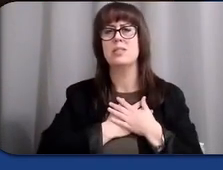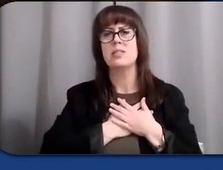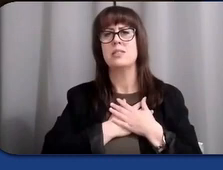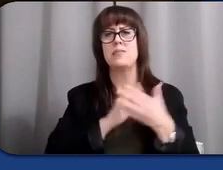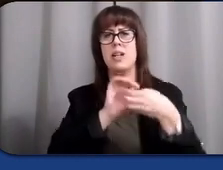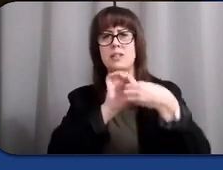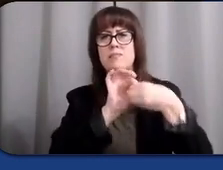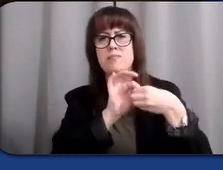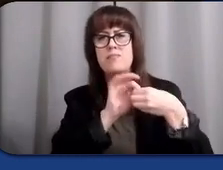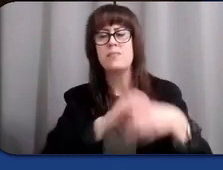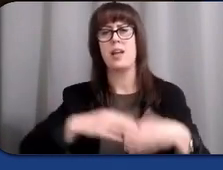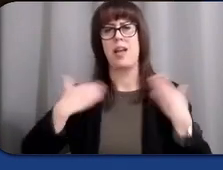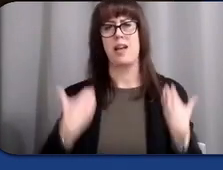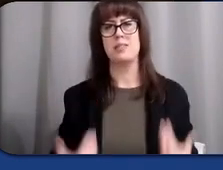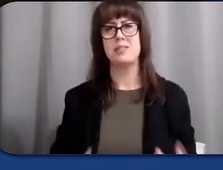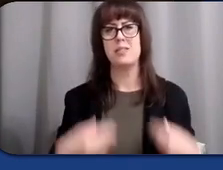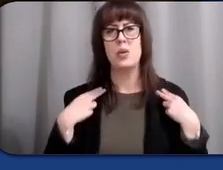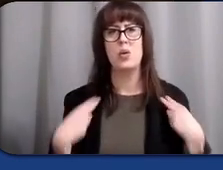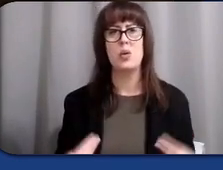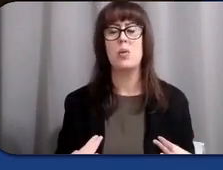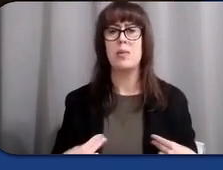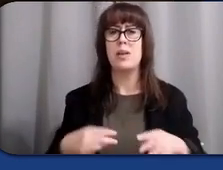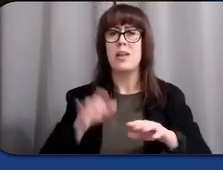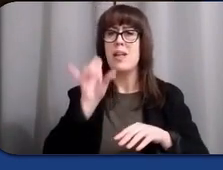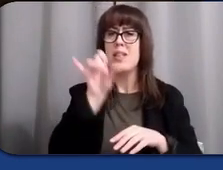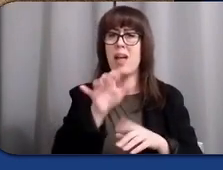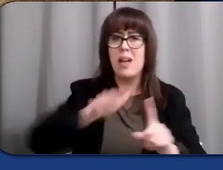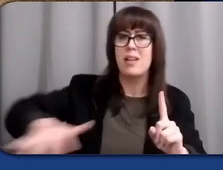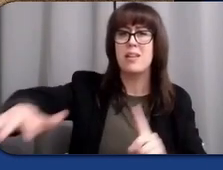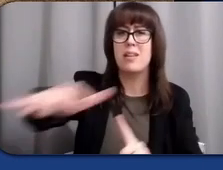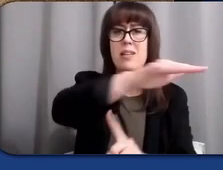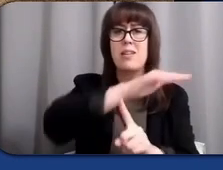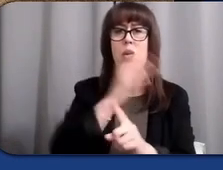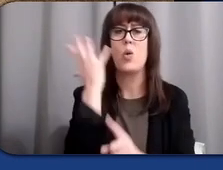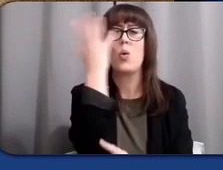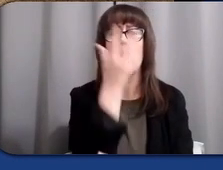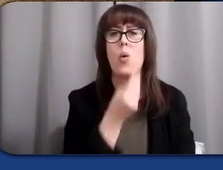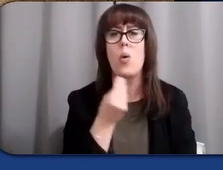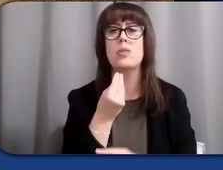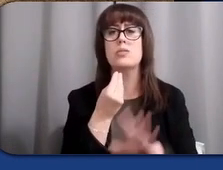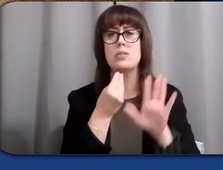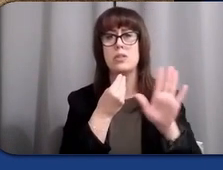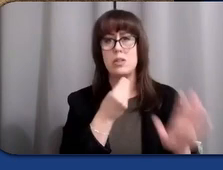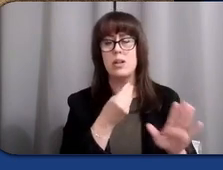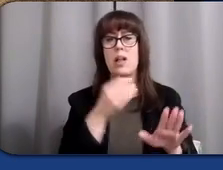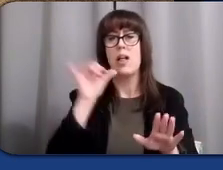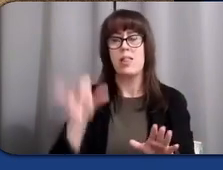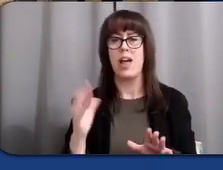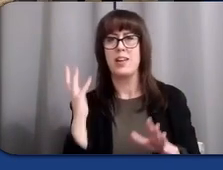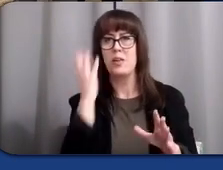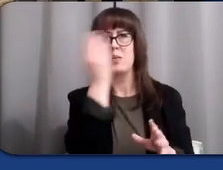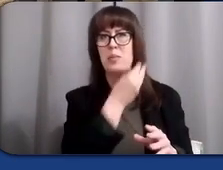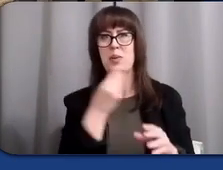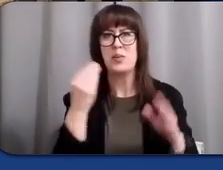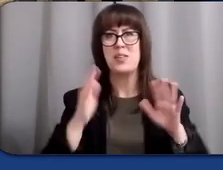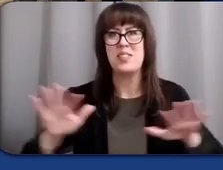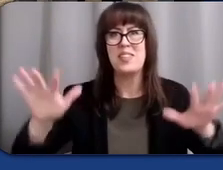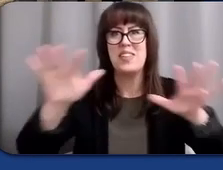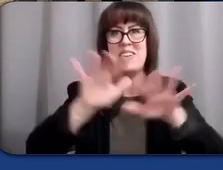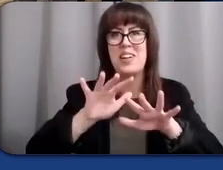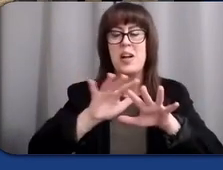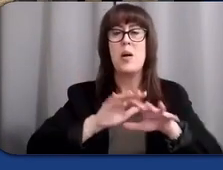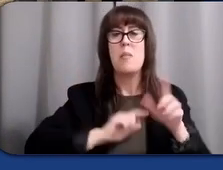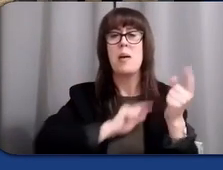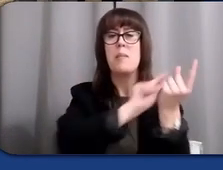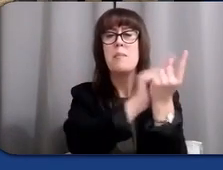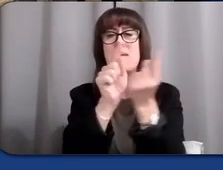these gorgeous atmosphere, like the flora and fauna, whatever, but you meet South Sudanese people,